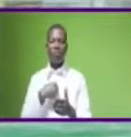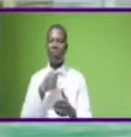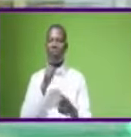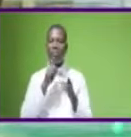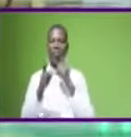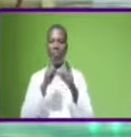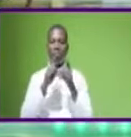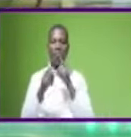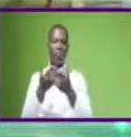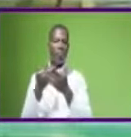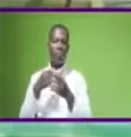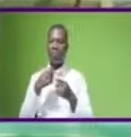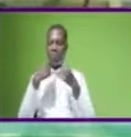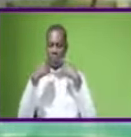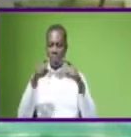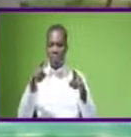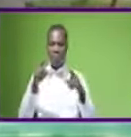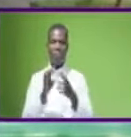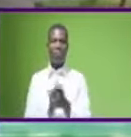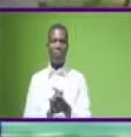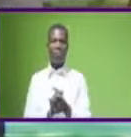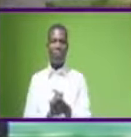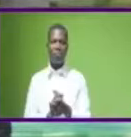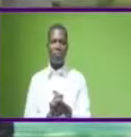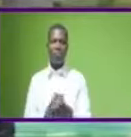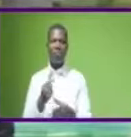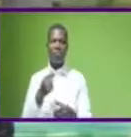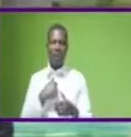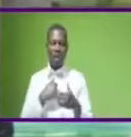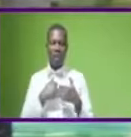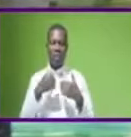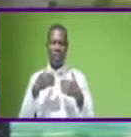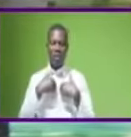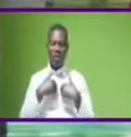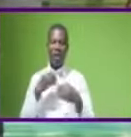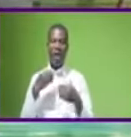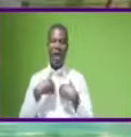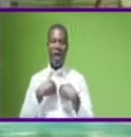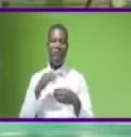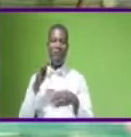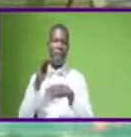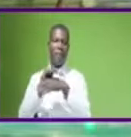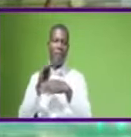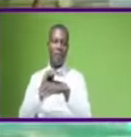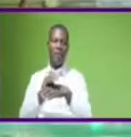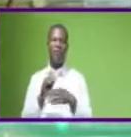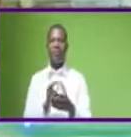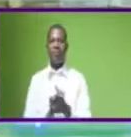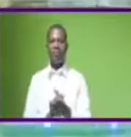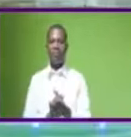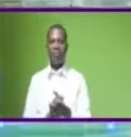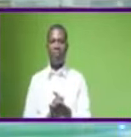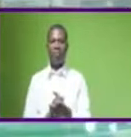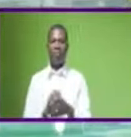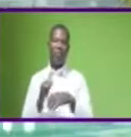look at some of the things that I said. I said, I come with you with a